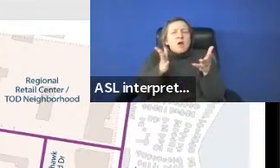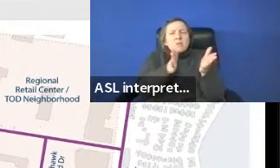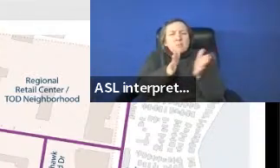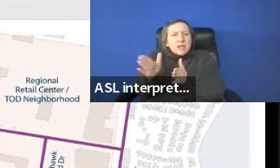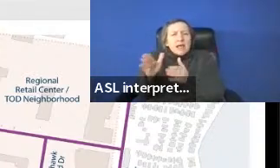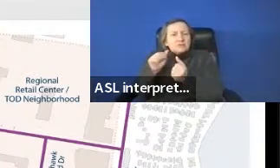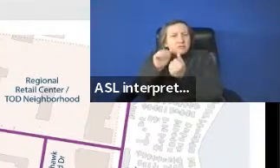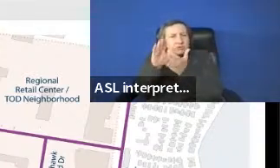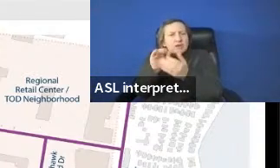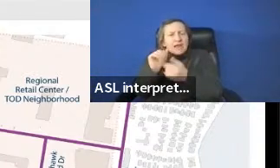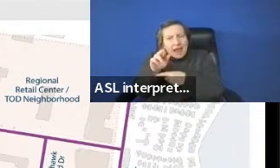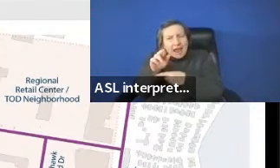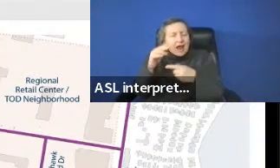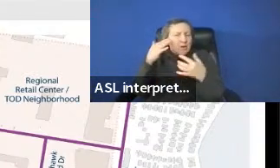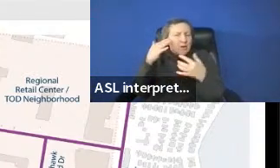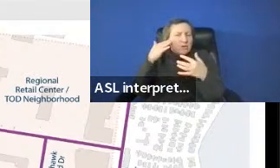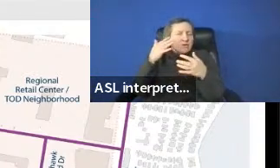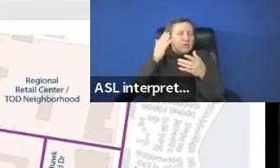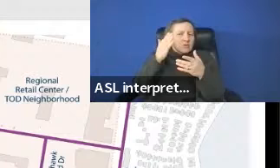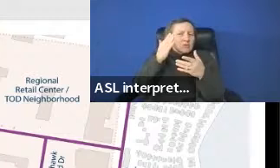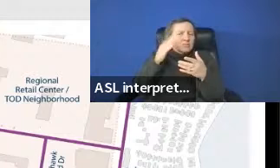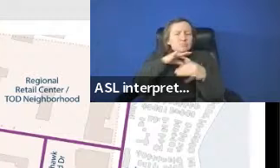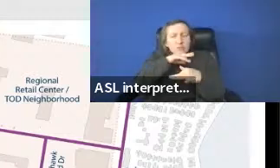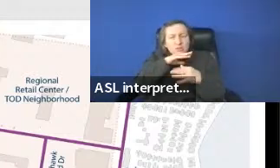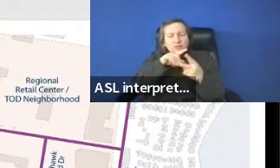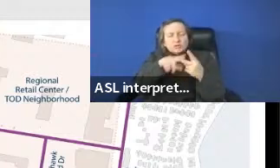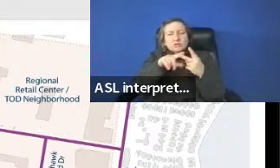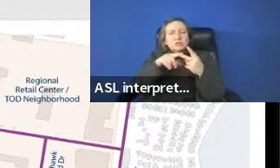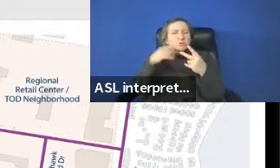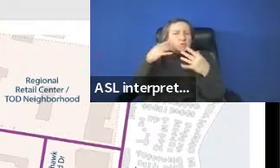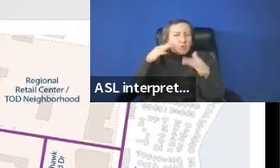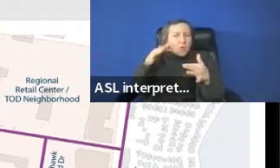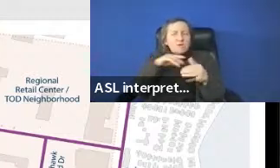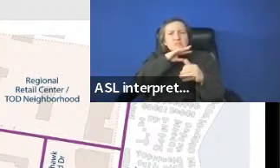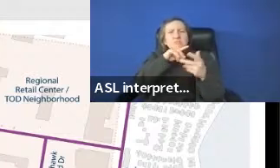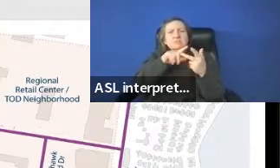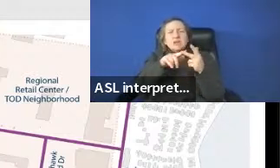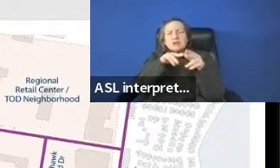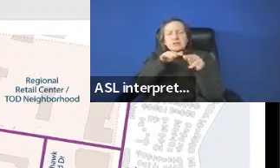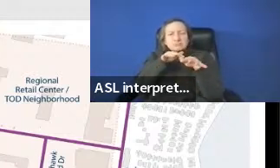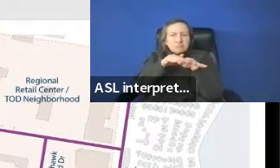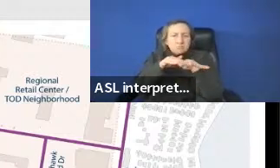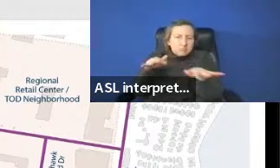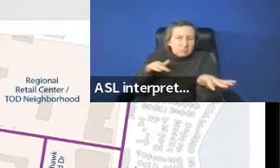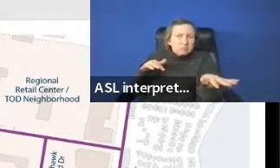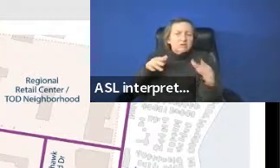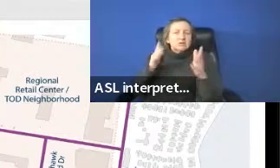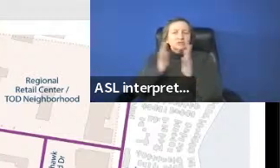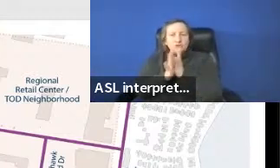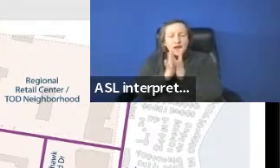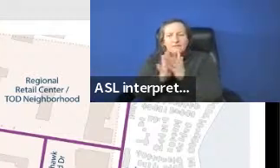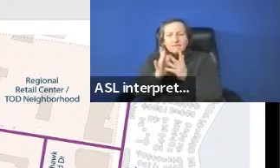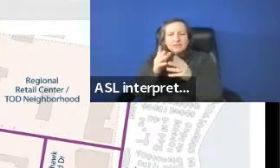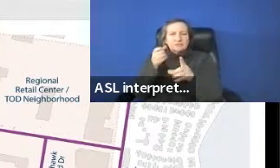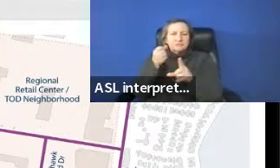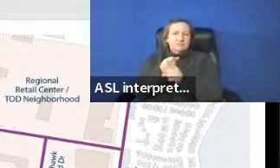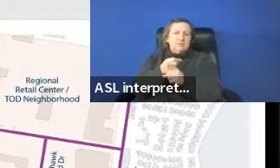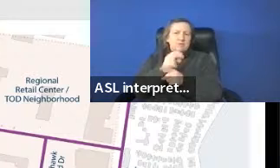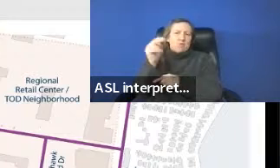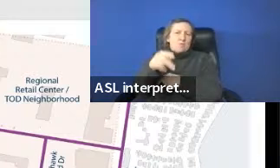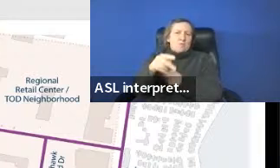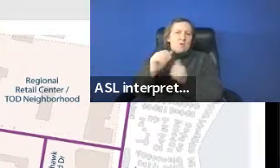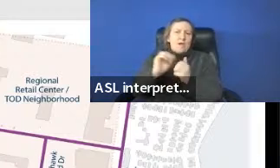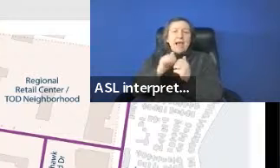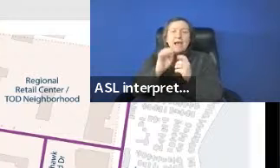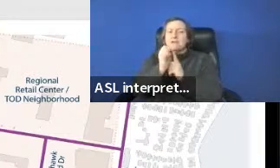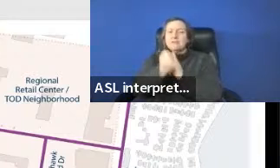air pollution, noise pollution, increased traffic congestion affecting North Portland? The question is, how will that environmental impact and